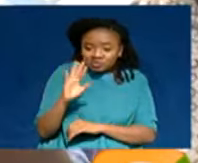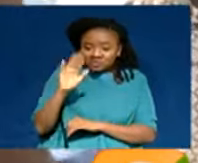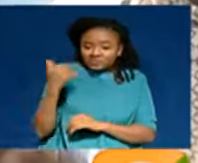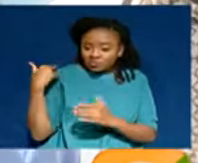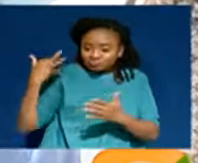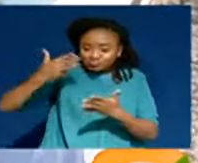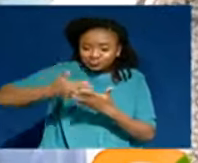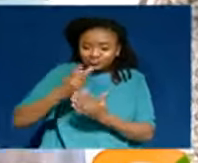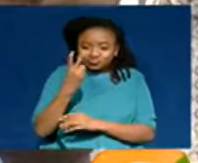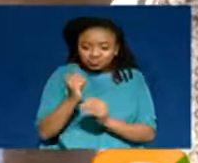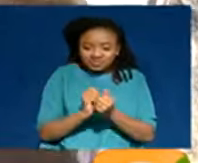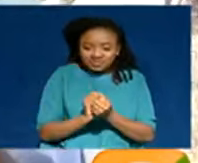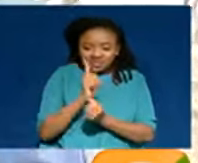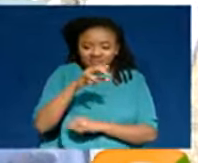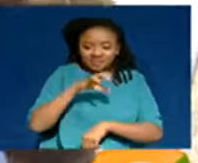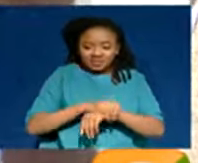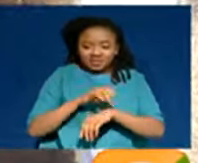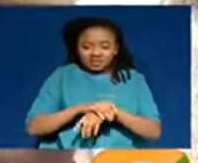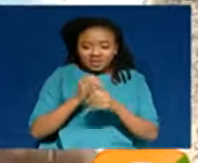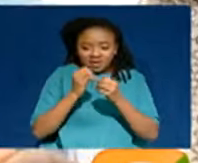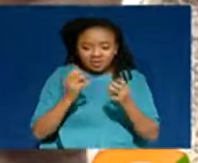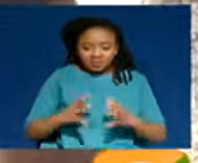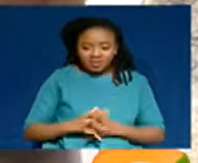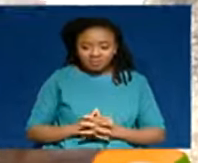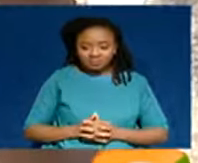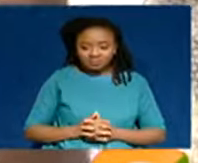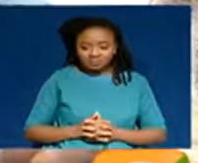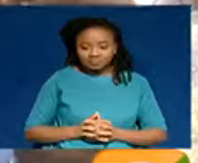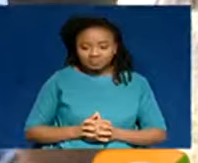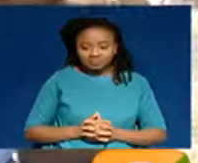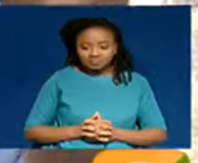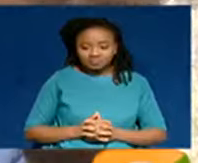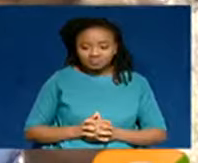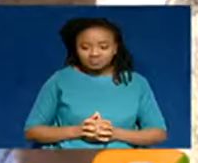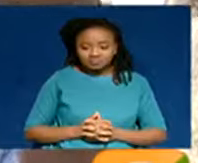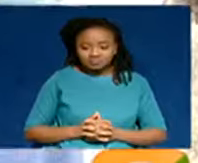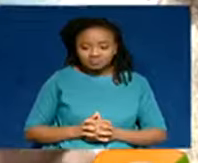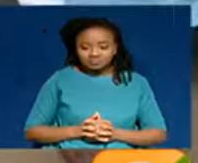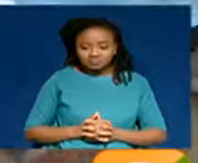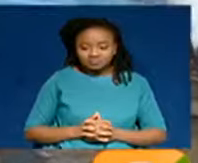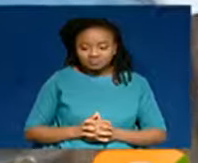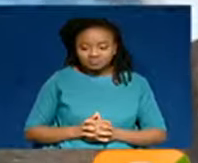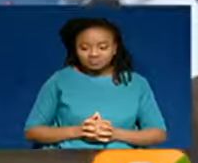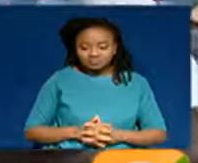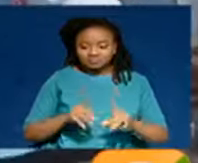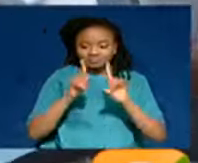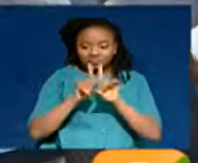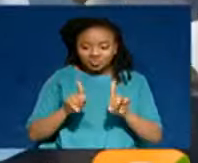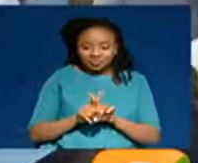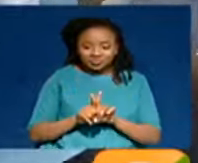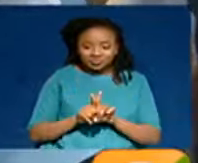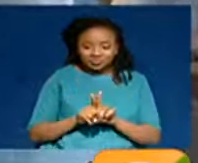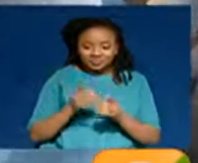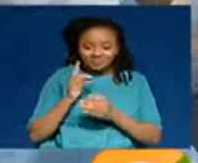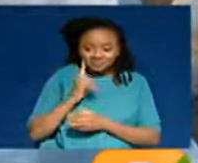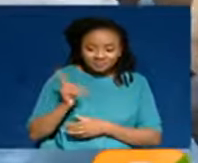even before the CBA. We know the rates and what the CBA terms dictate, that is what we are going to take. But as they continued with their